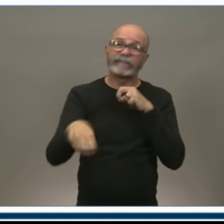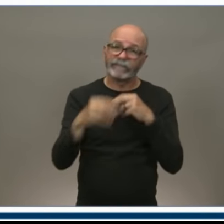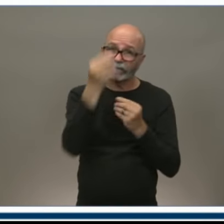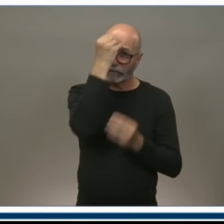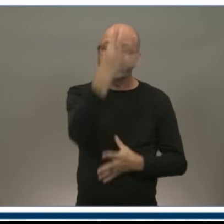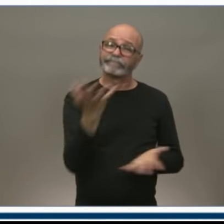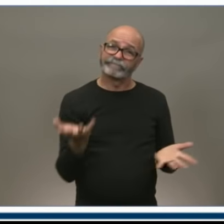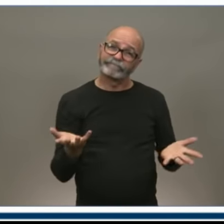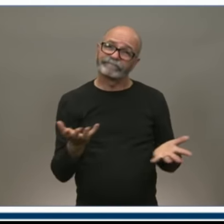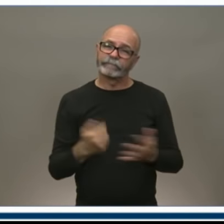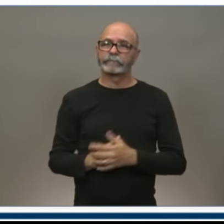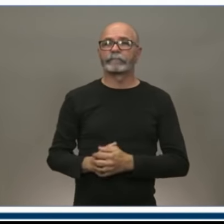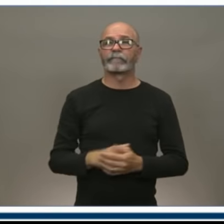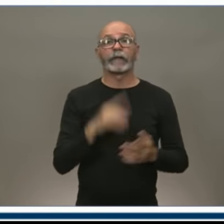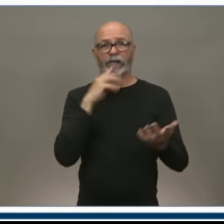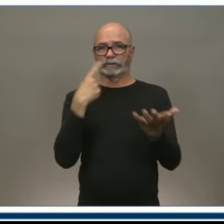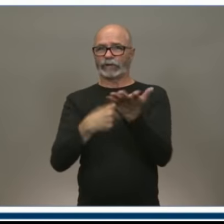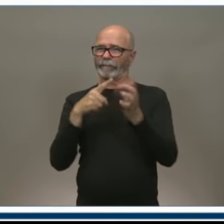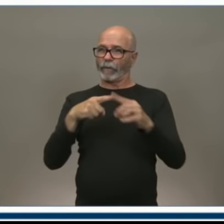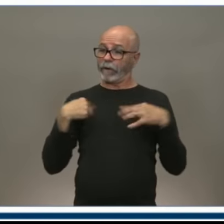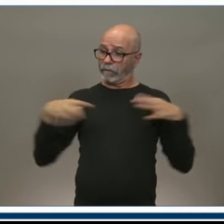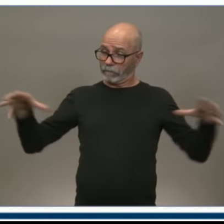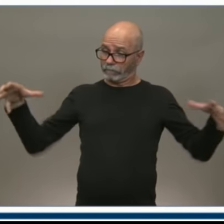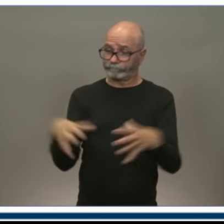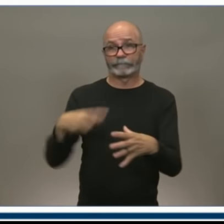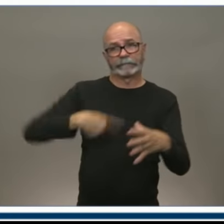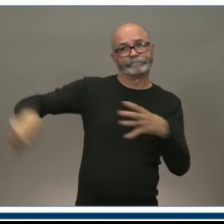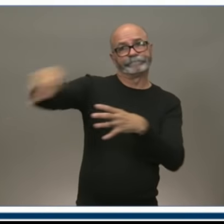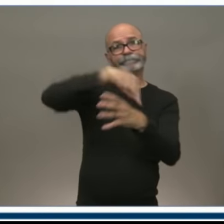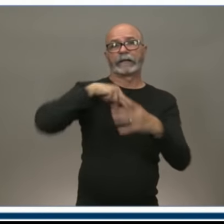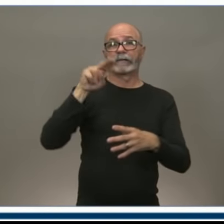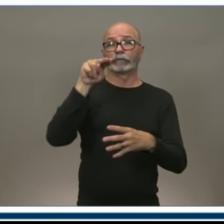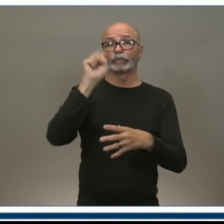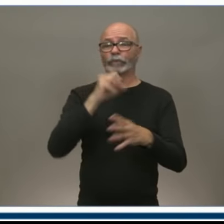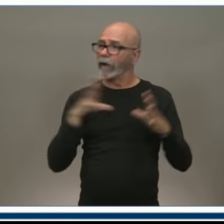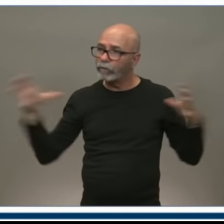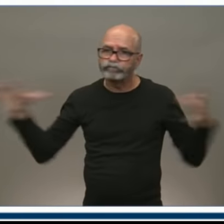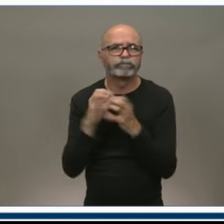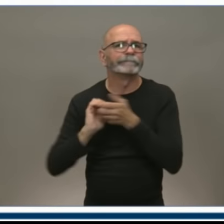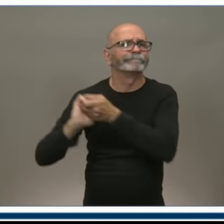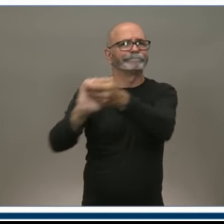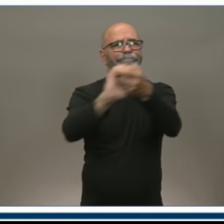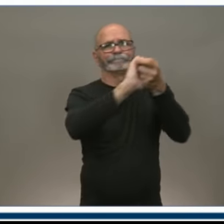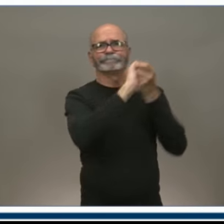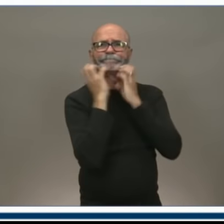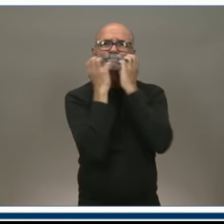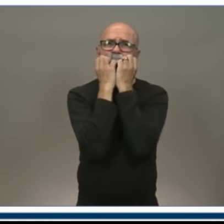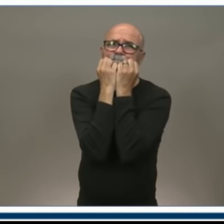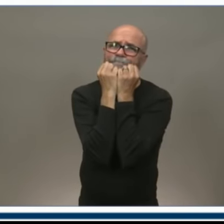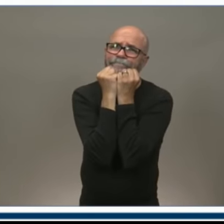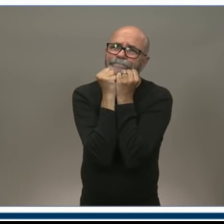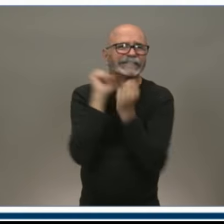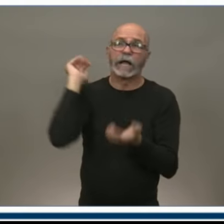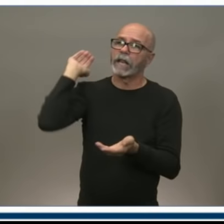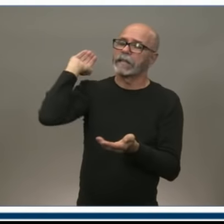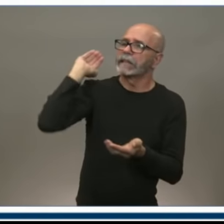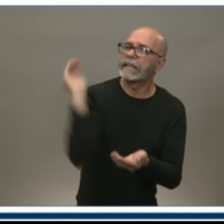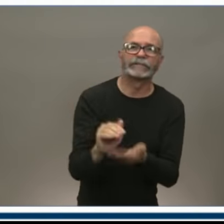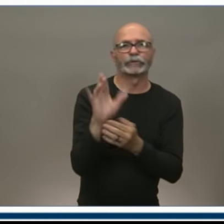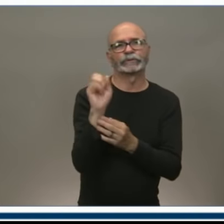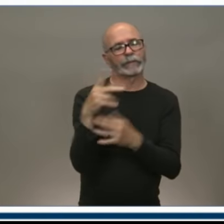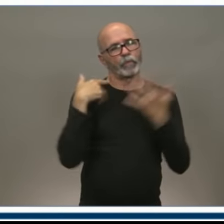well-being. And that we need to think about everybody in Nova Scotia together and what we do collectively to minimize our overall risk.